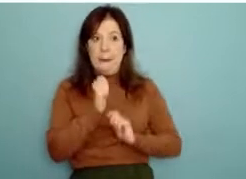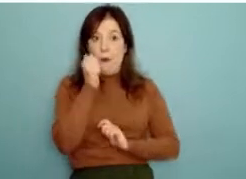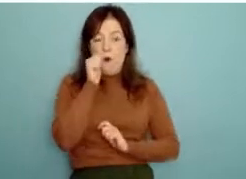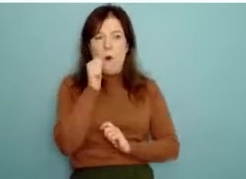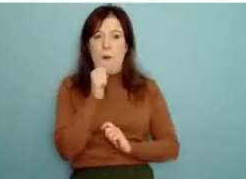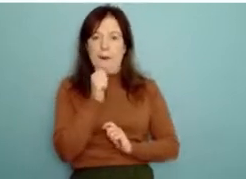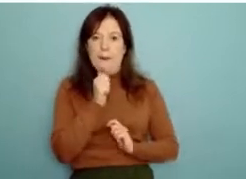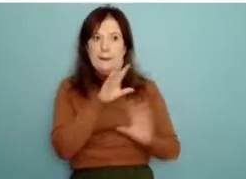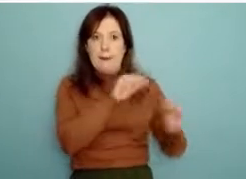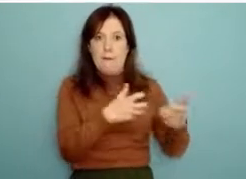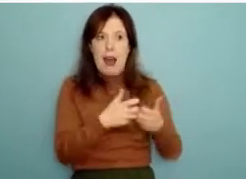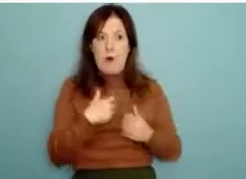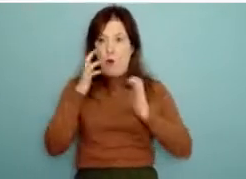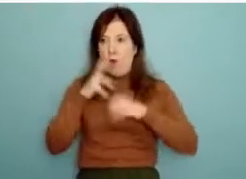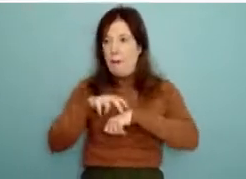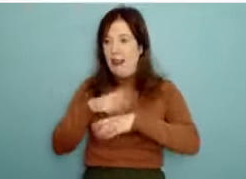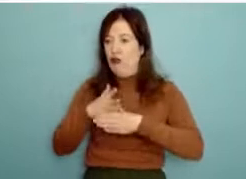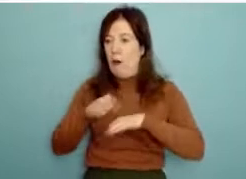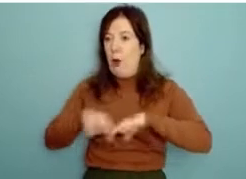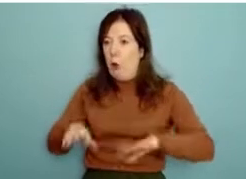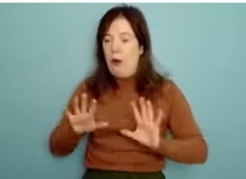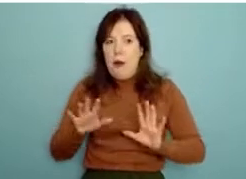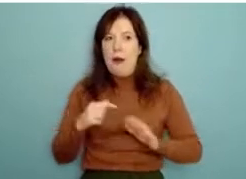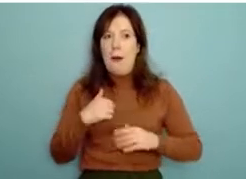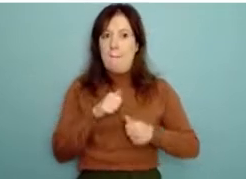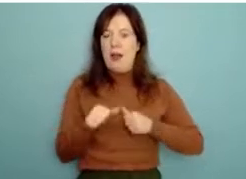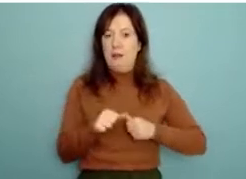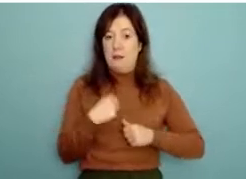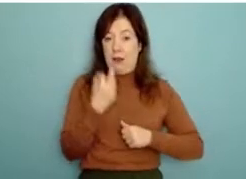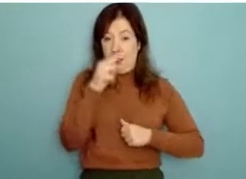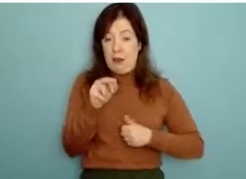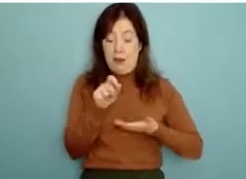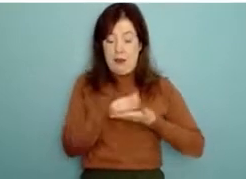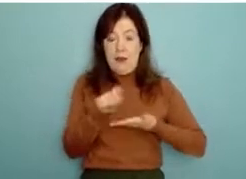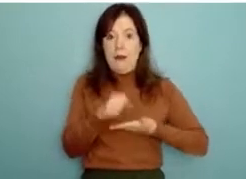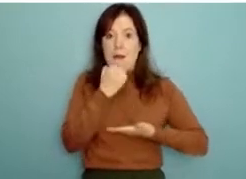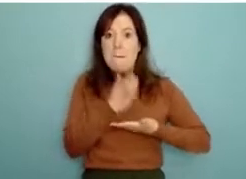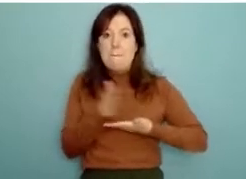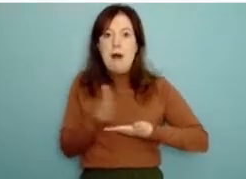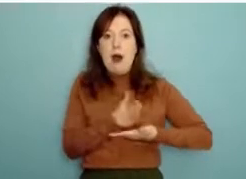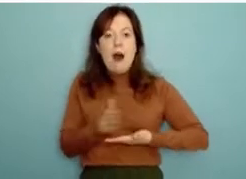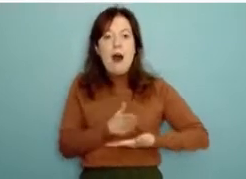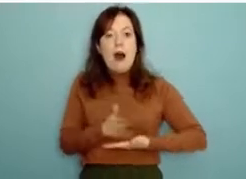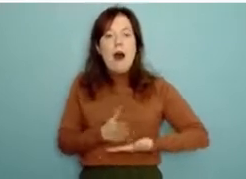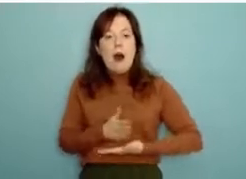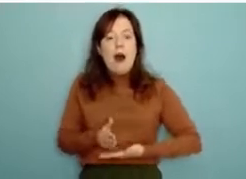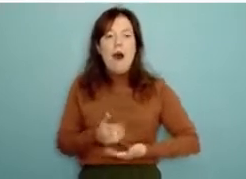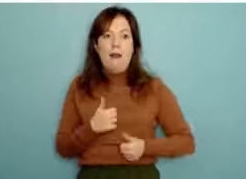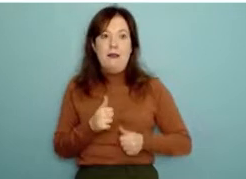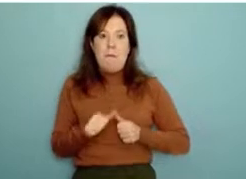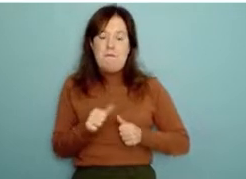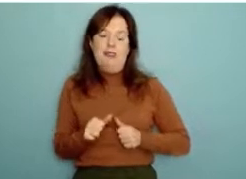job, because I thought if I lowered the score, the emotion would follow. The other way around,